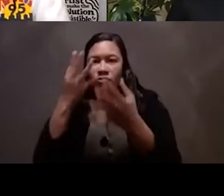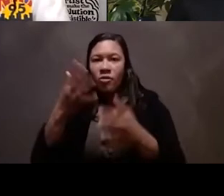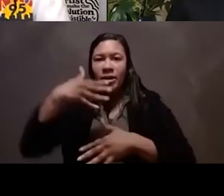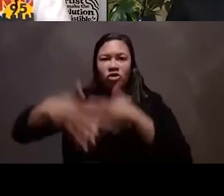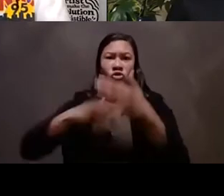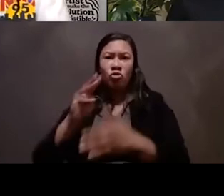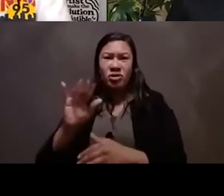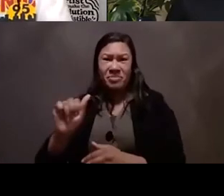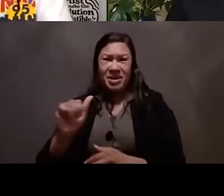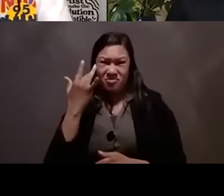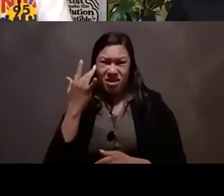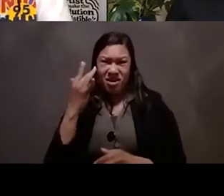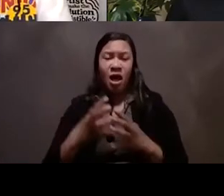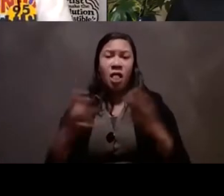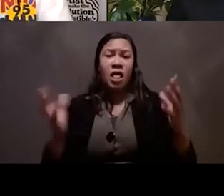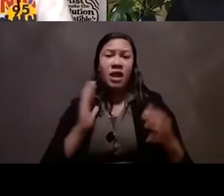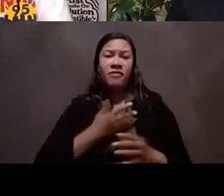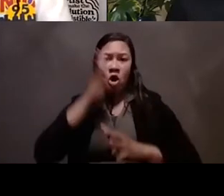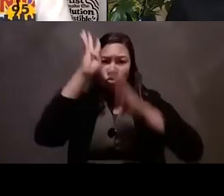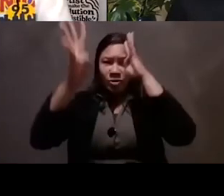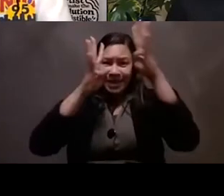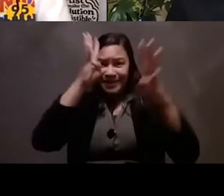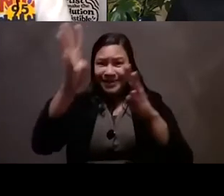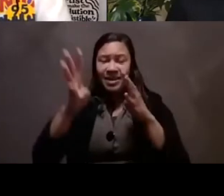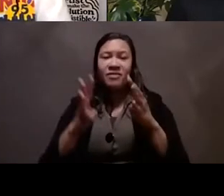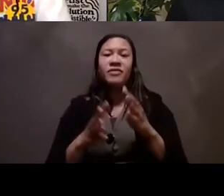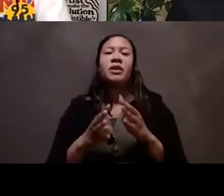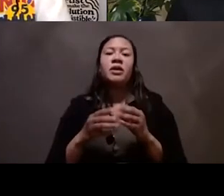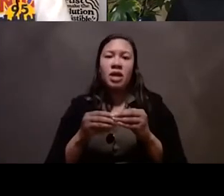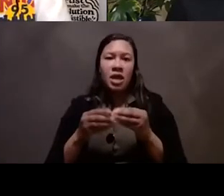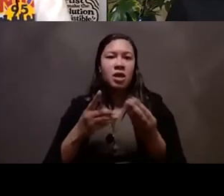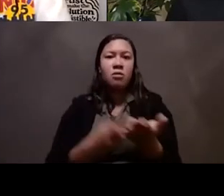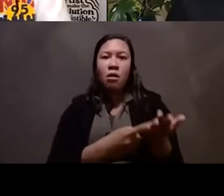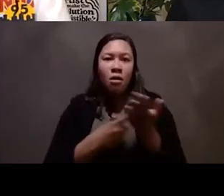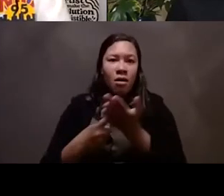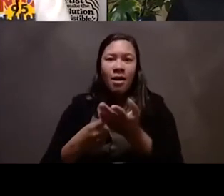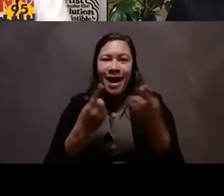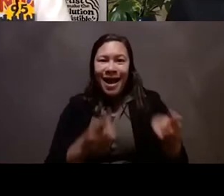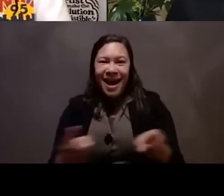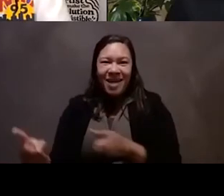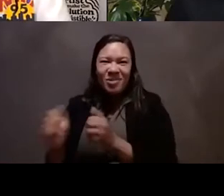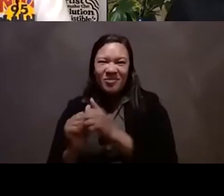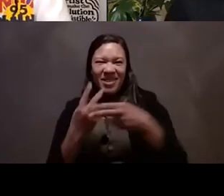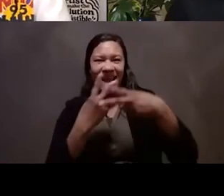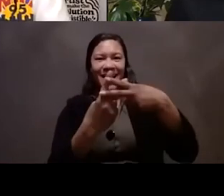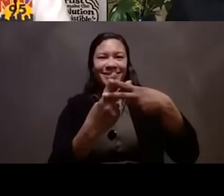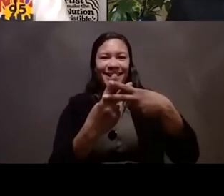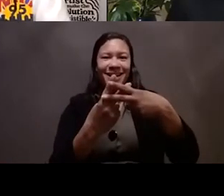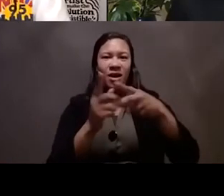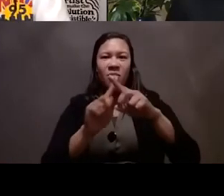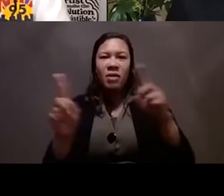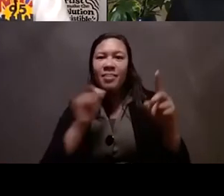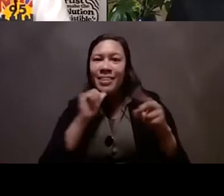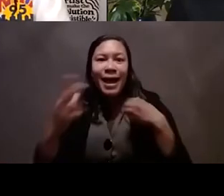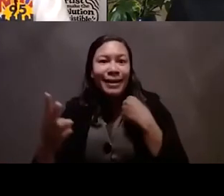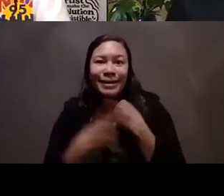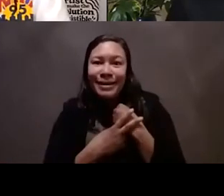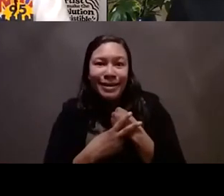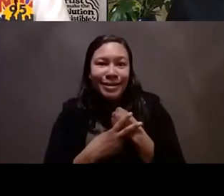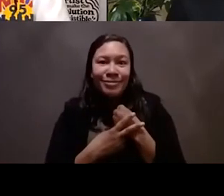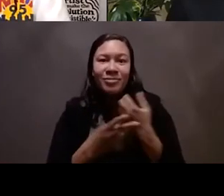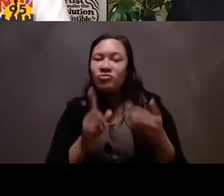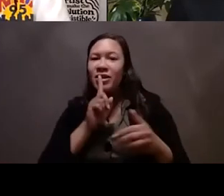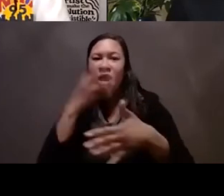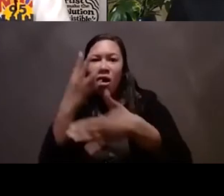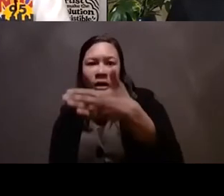and entrepreneurship and dialogical interactions are happening on these hashtags that aren't really being preserved in a sustainable way.